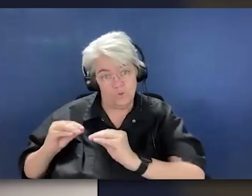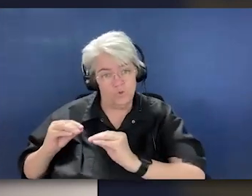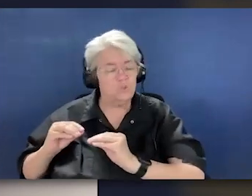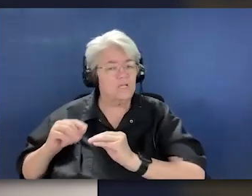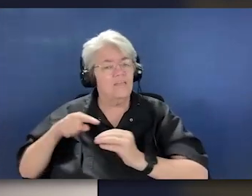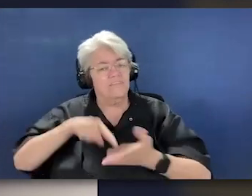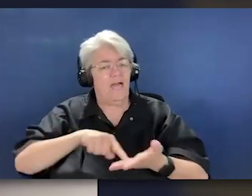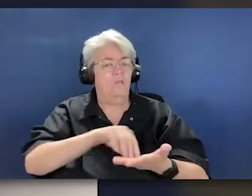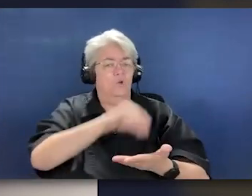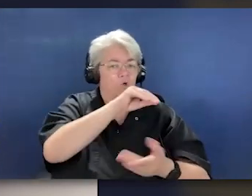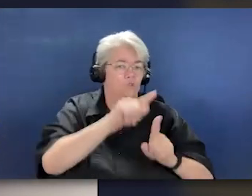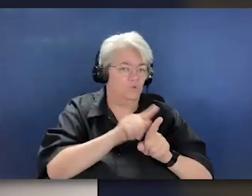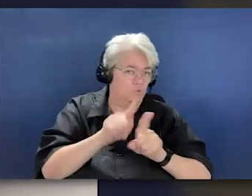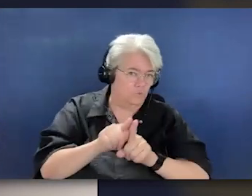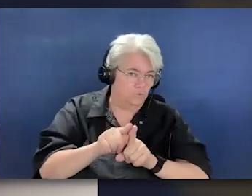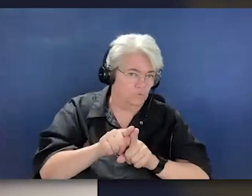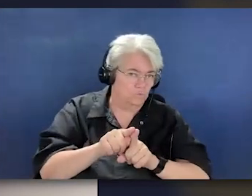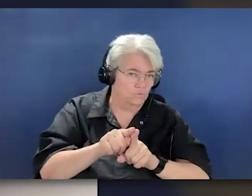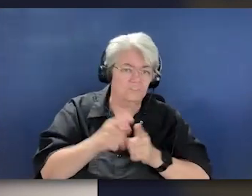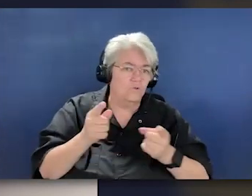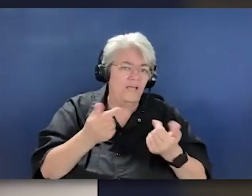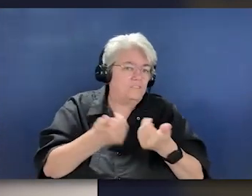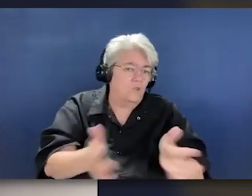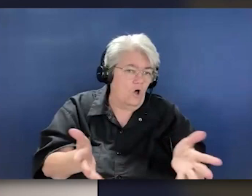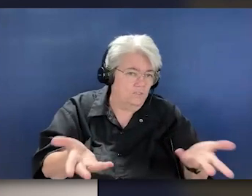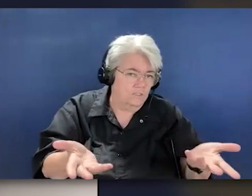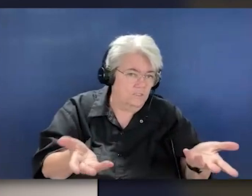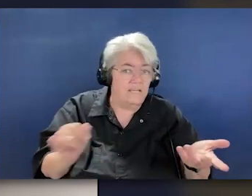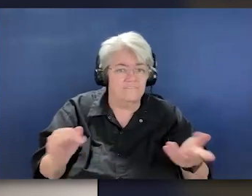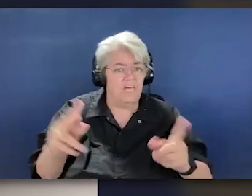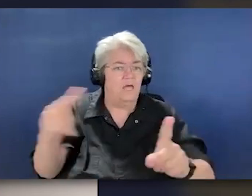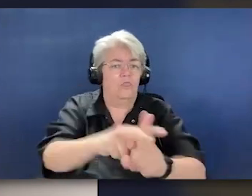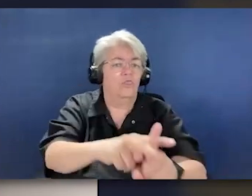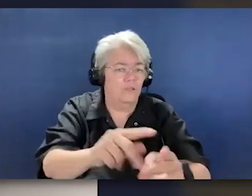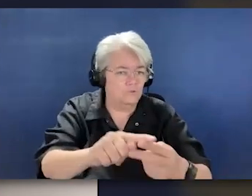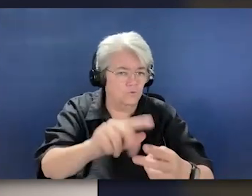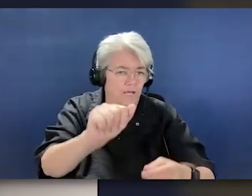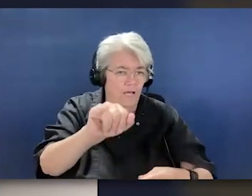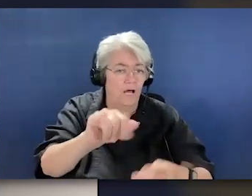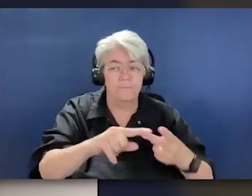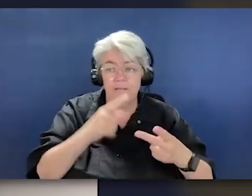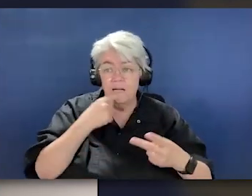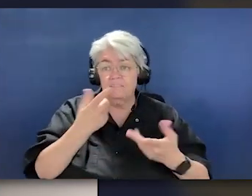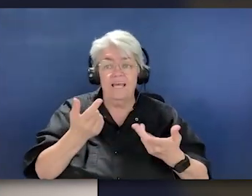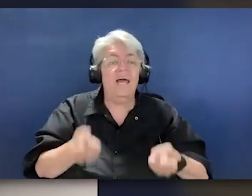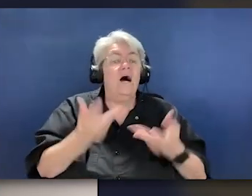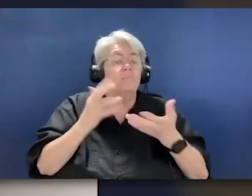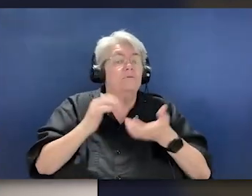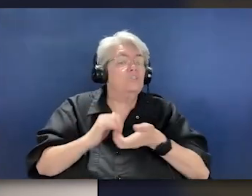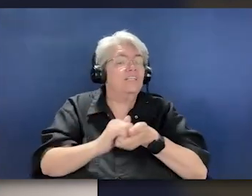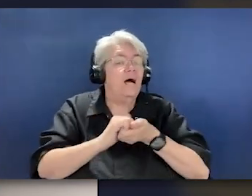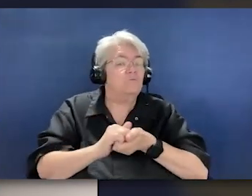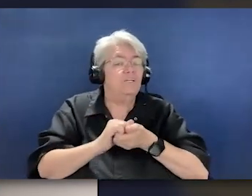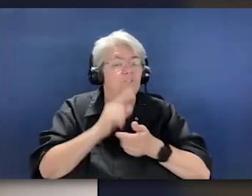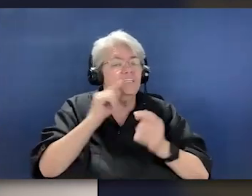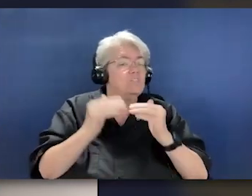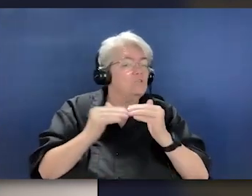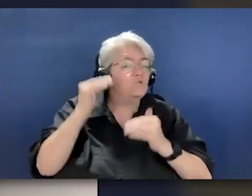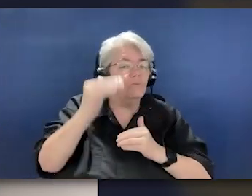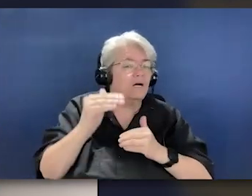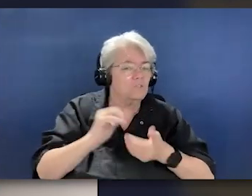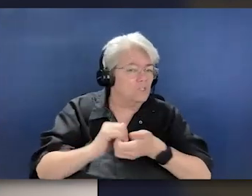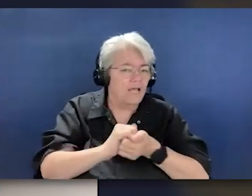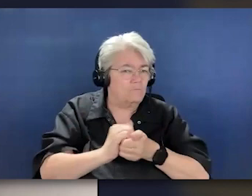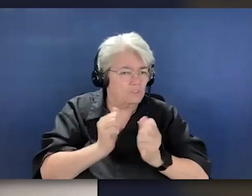tutor their friend. But when I talk to faculty, I say, how much collaboration is too much collaboration with